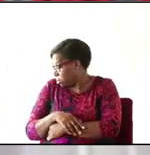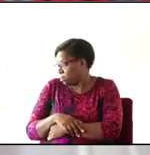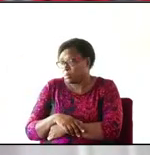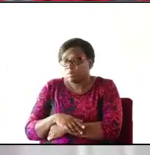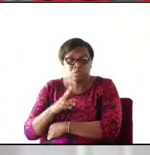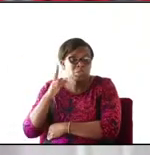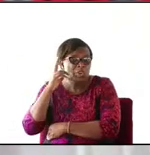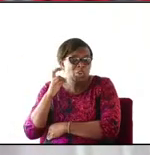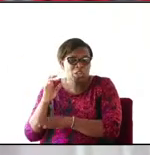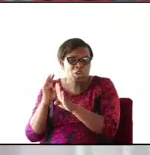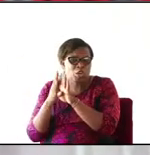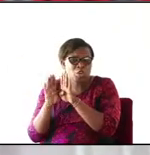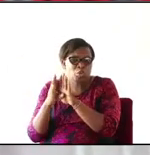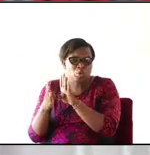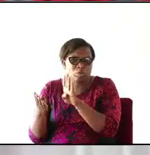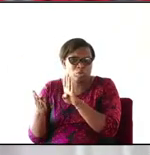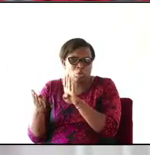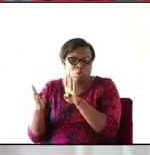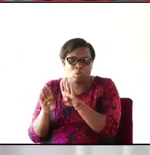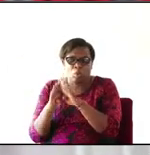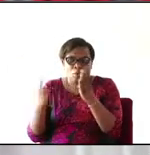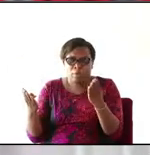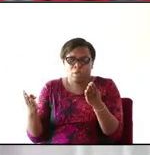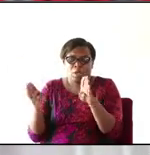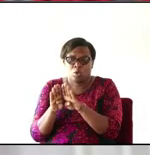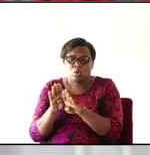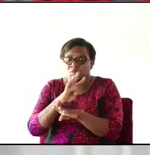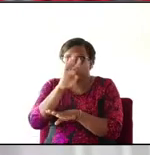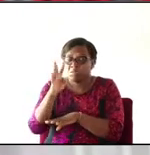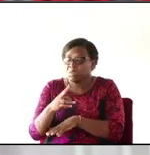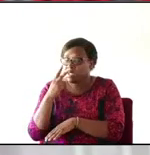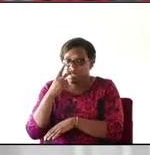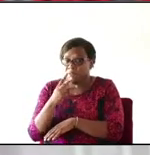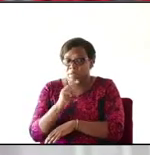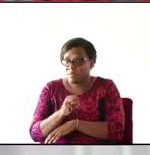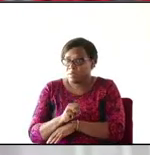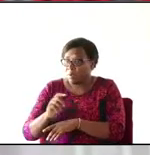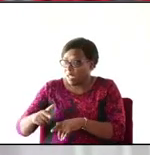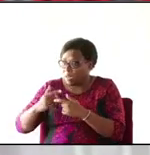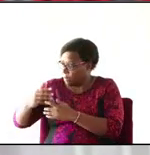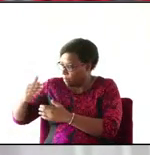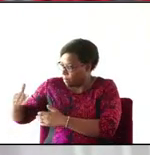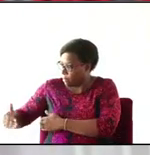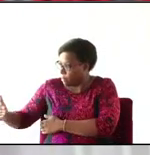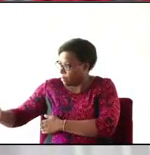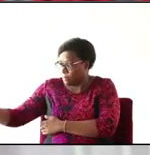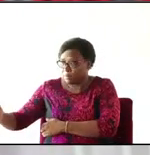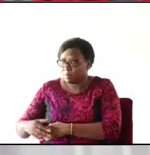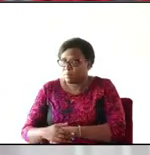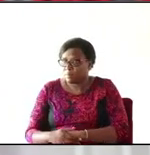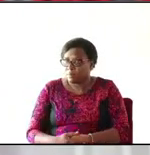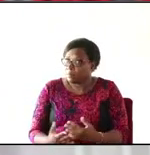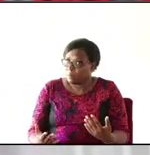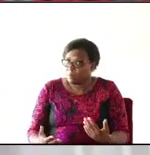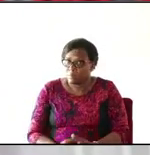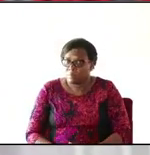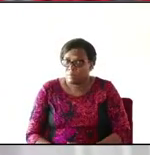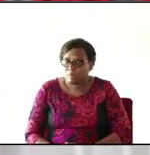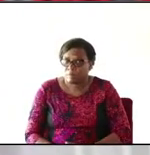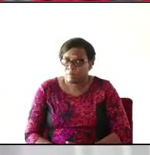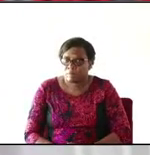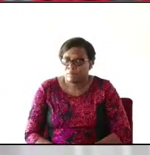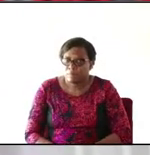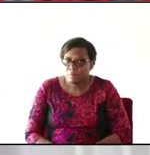doors open and close, but you have never seen them. Gone are the days when people would come into